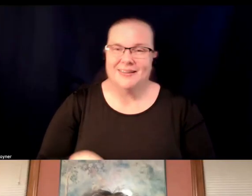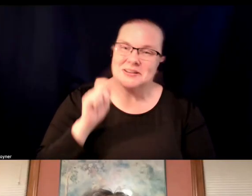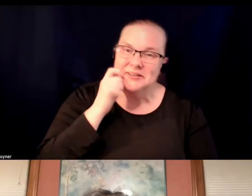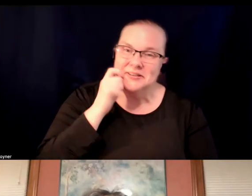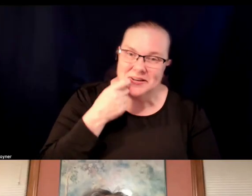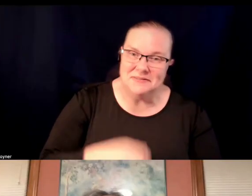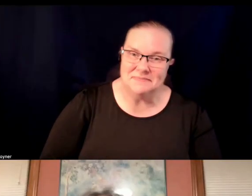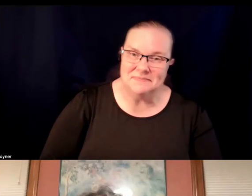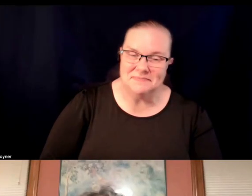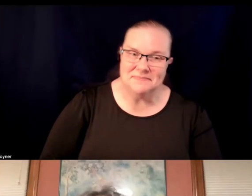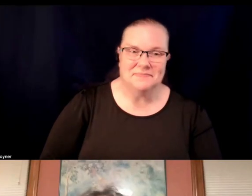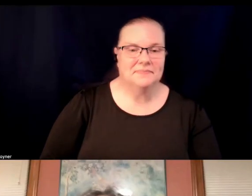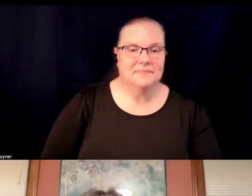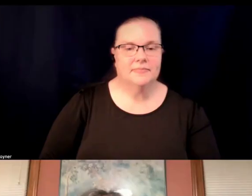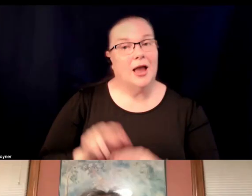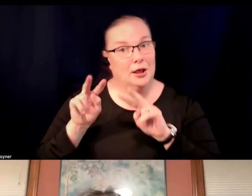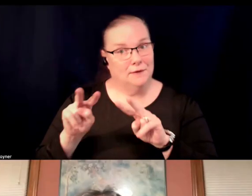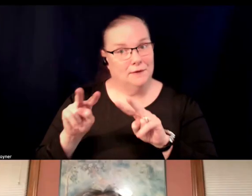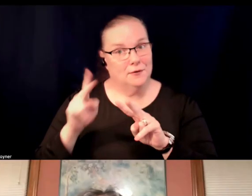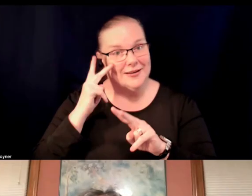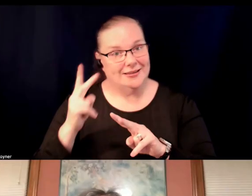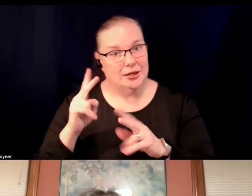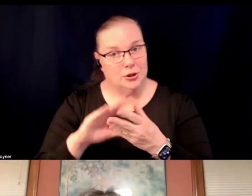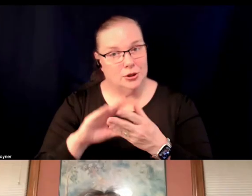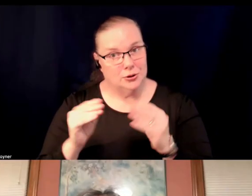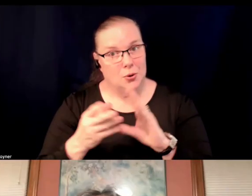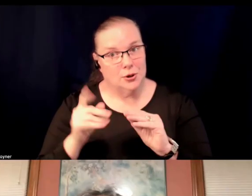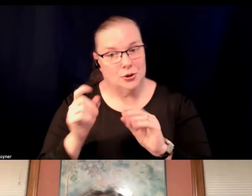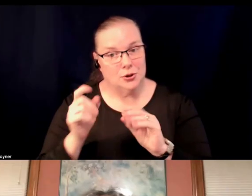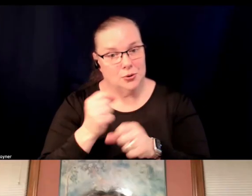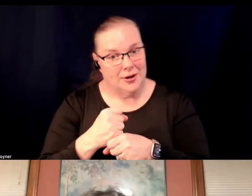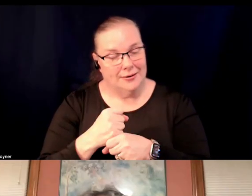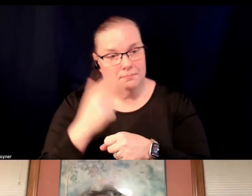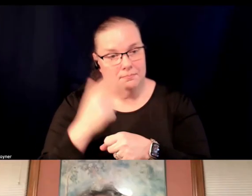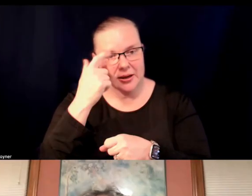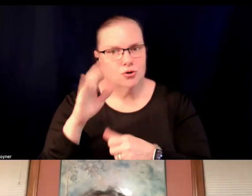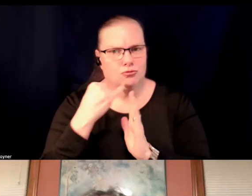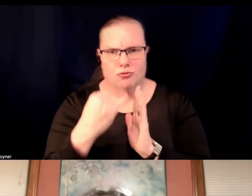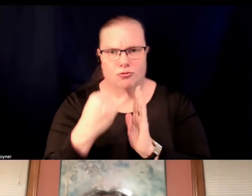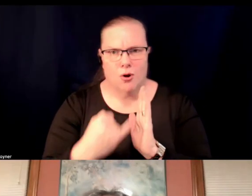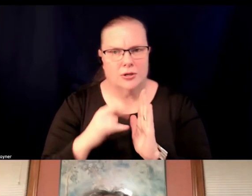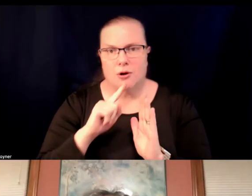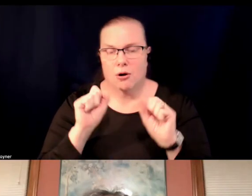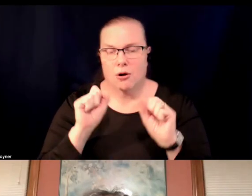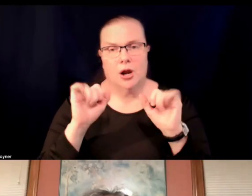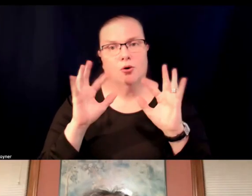yeah. That's neat. I look forward to the stories that you Mm, create because your drawings are so incredibly